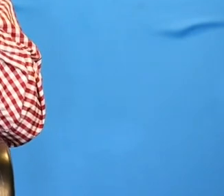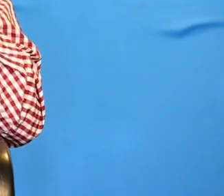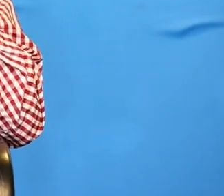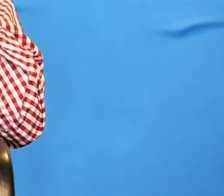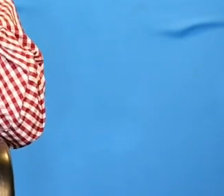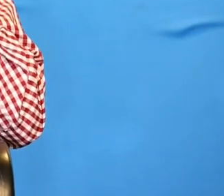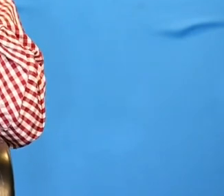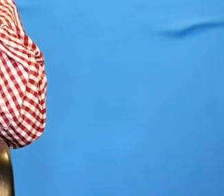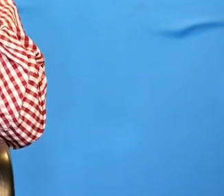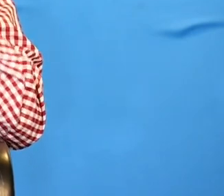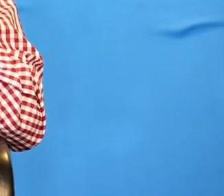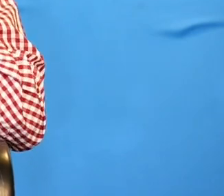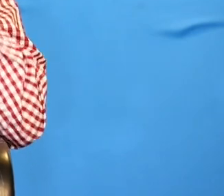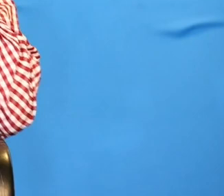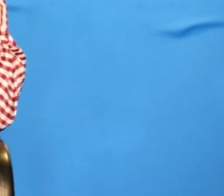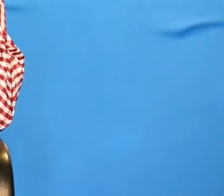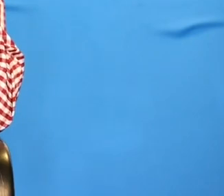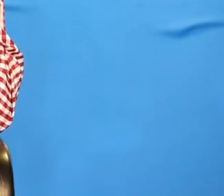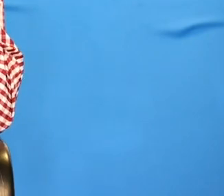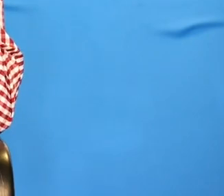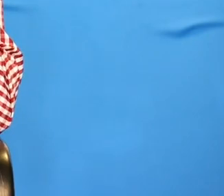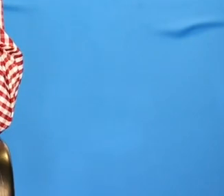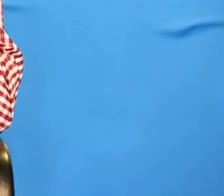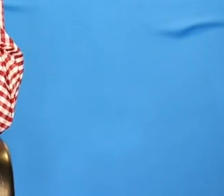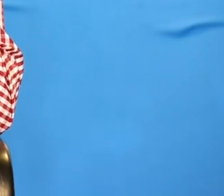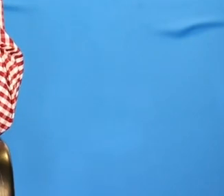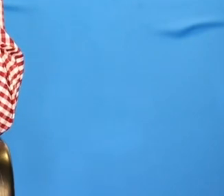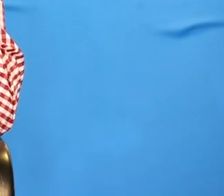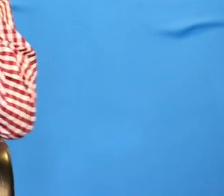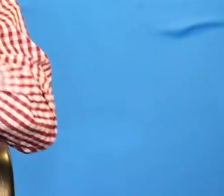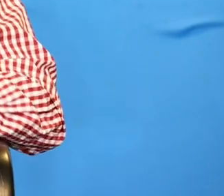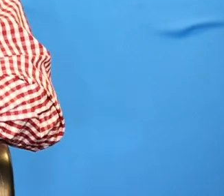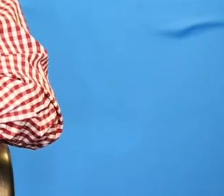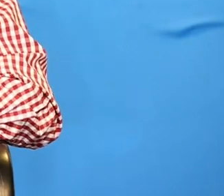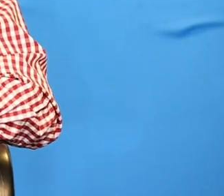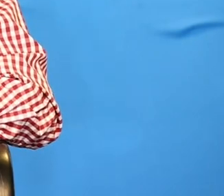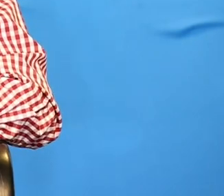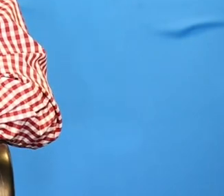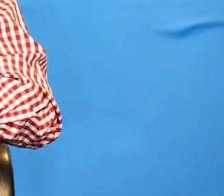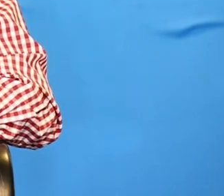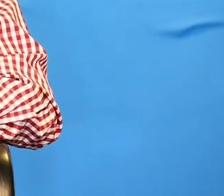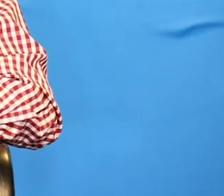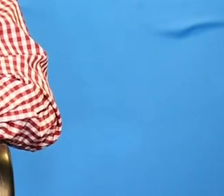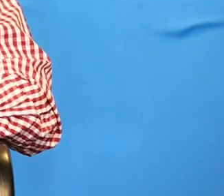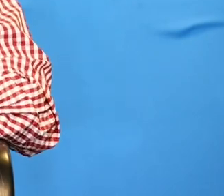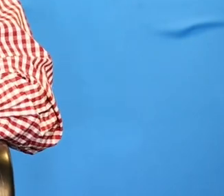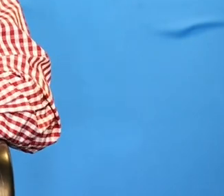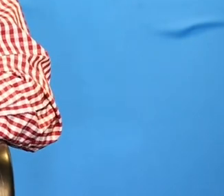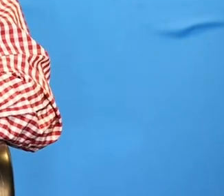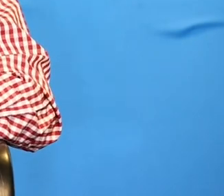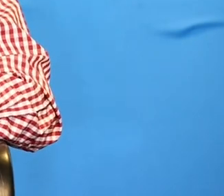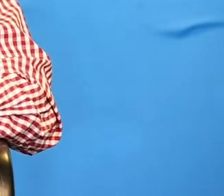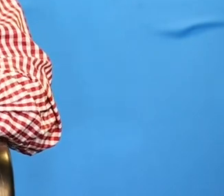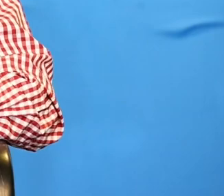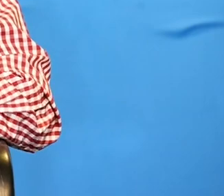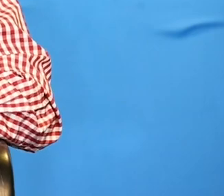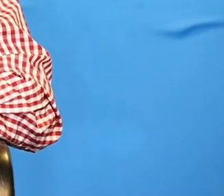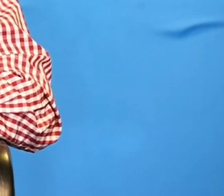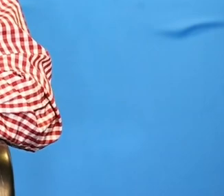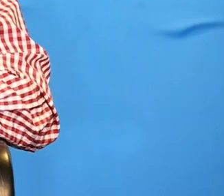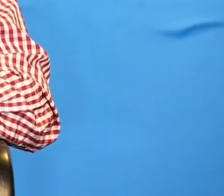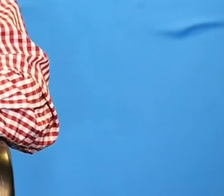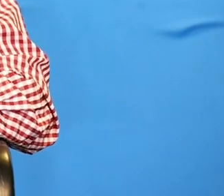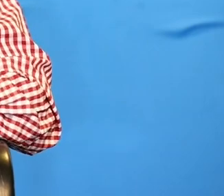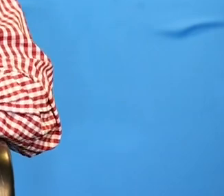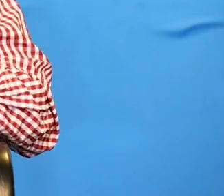and receive the gift of salvation that has been offered to us in the blood of Christ. That is represented by getting